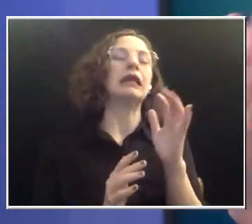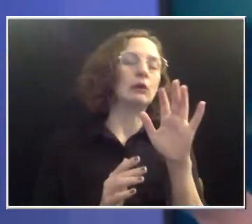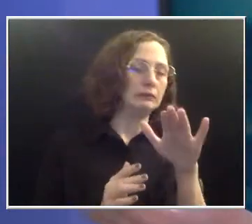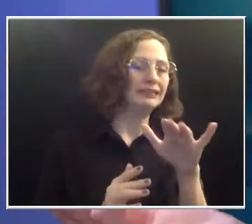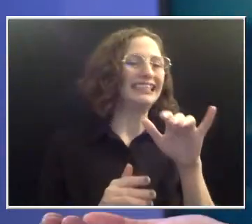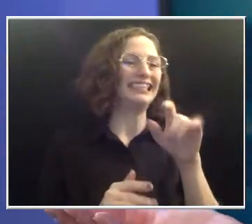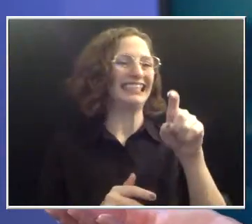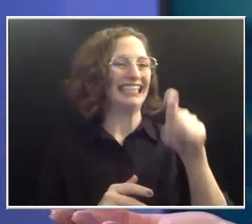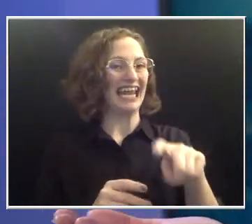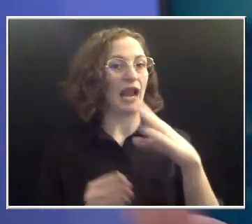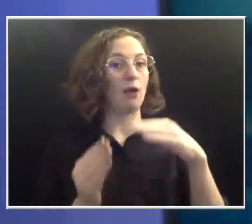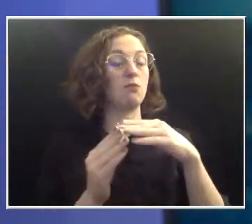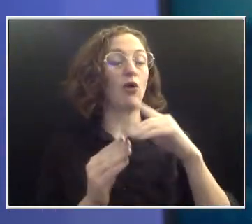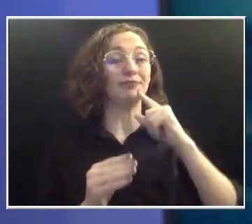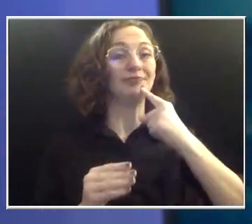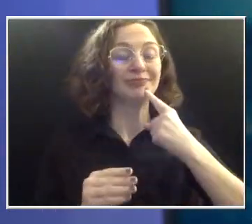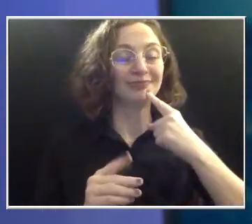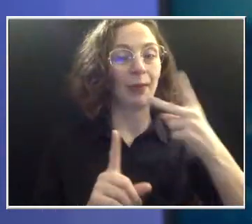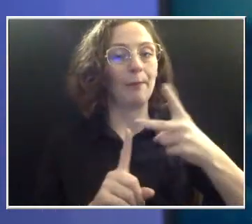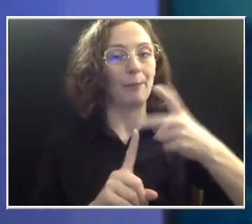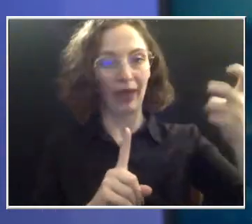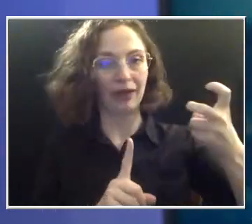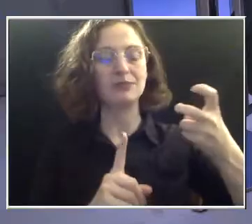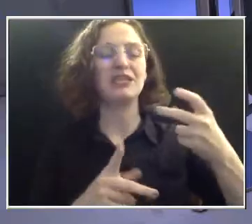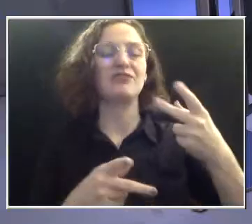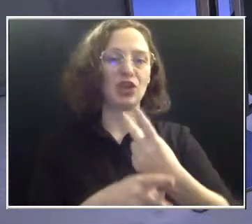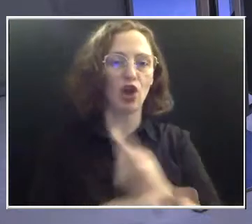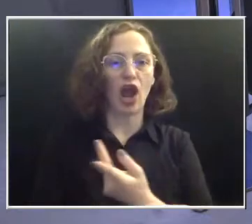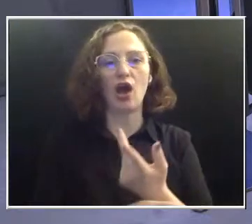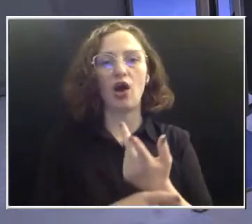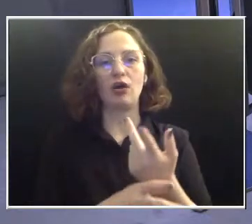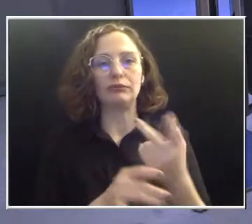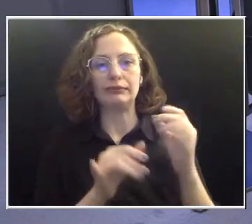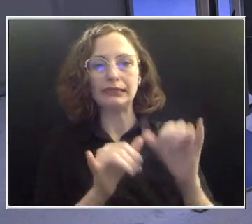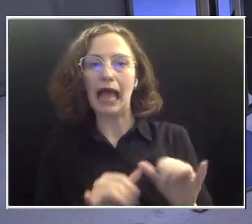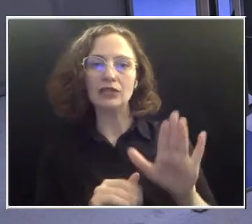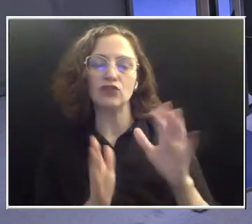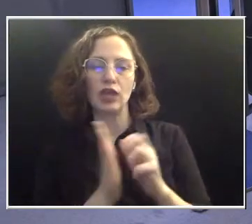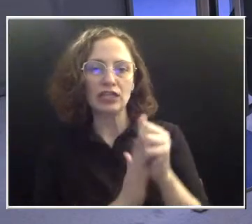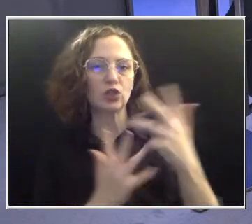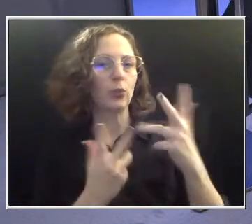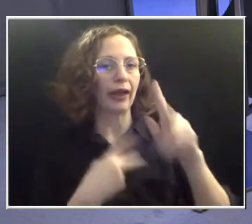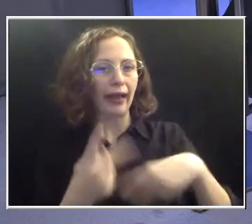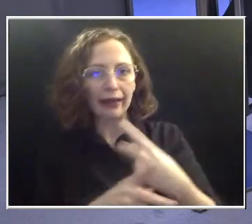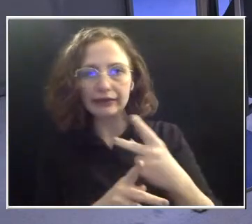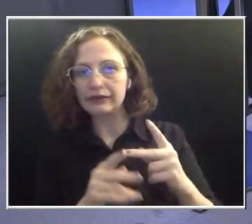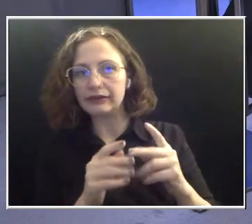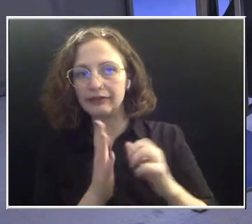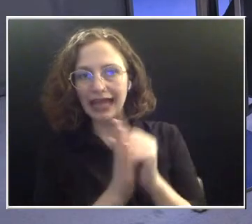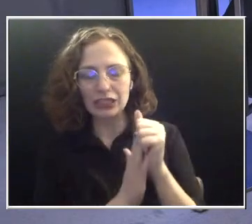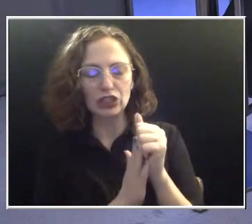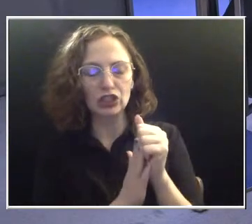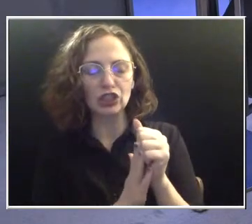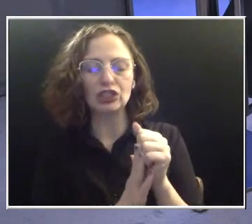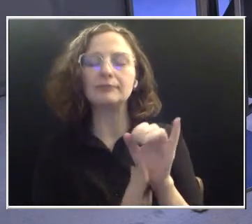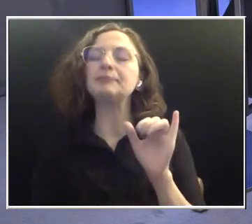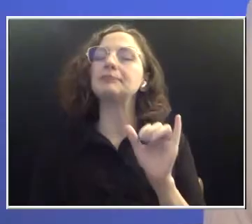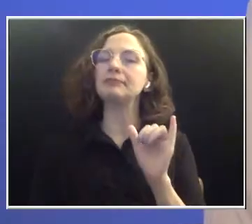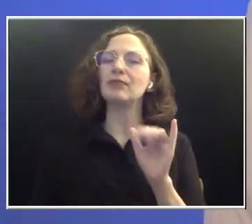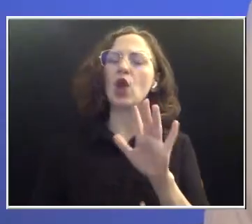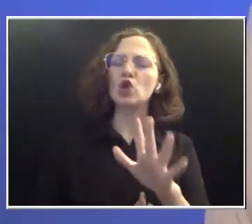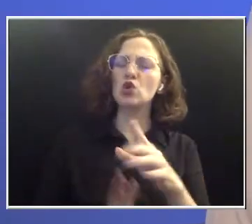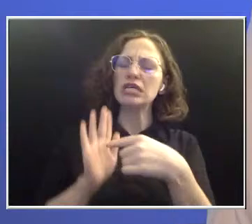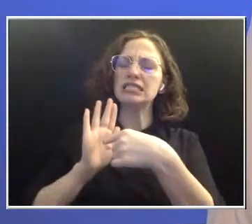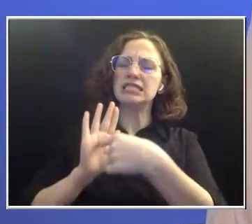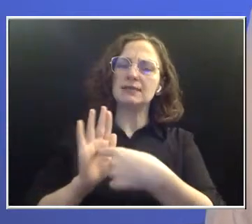what type of treatments we can talk about. We'll get to that in one second. What kind of symptoms were you having? Anything? Leading up to,